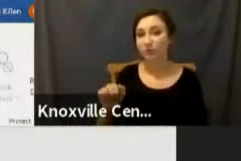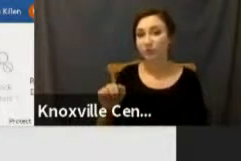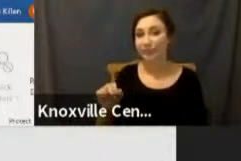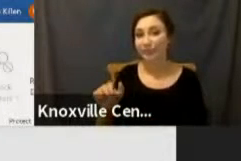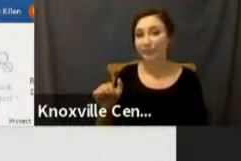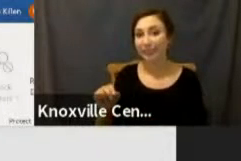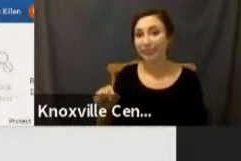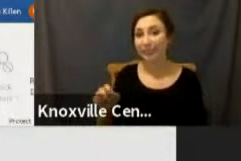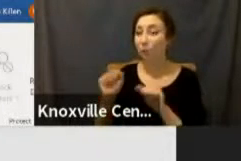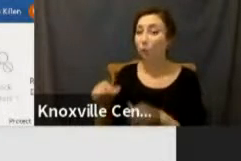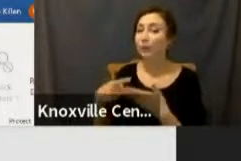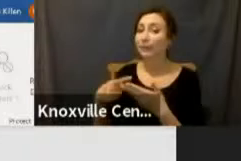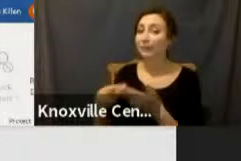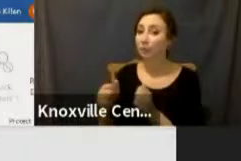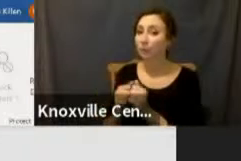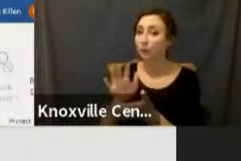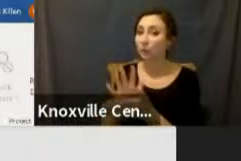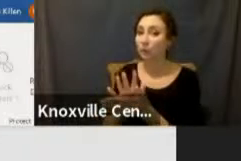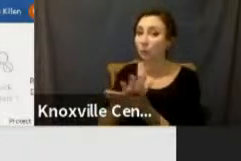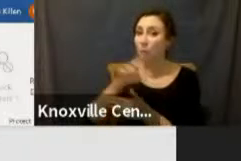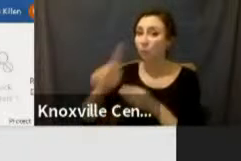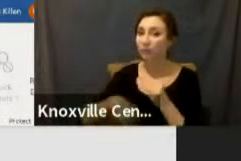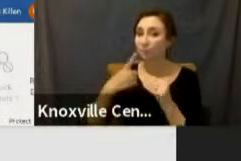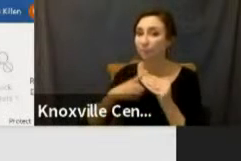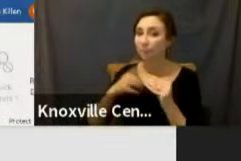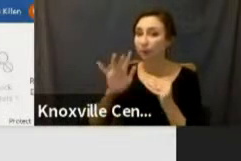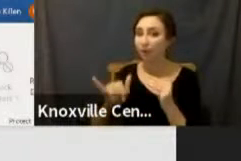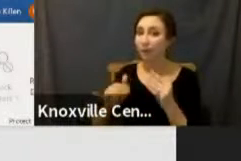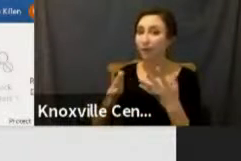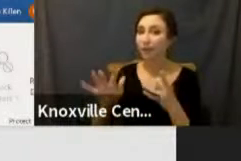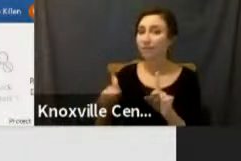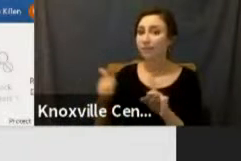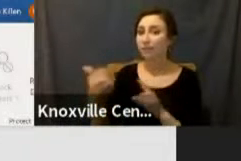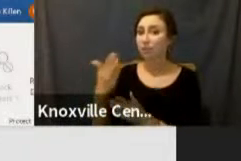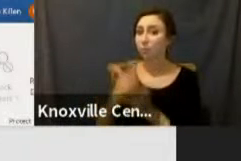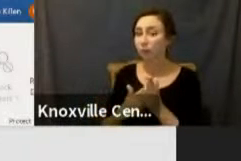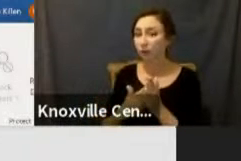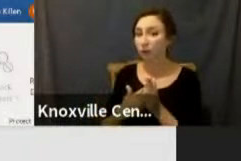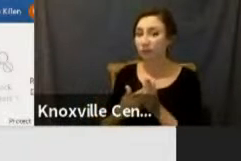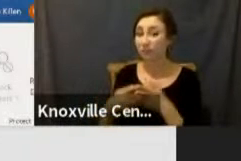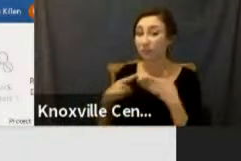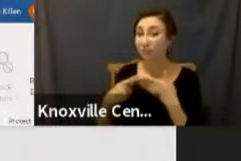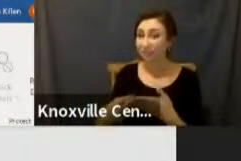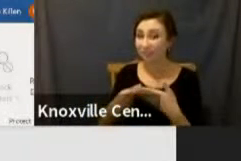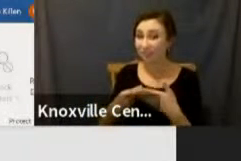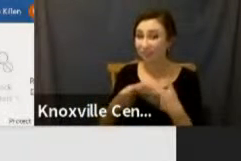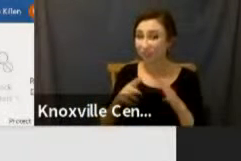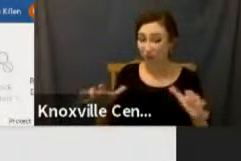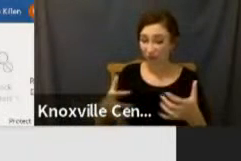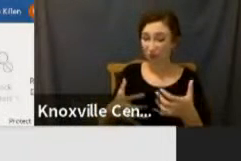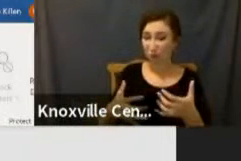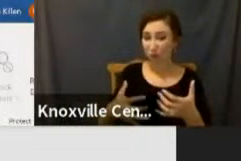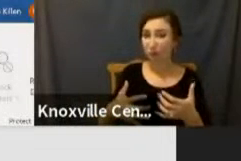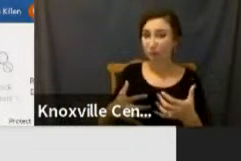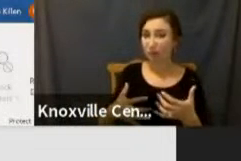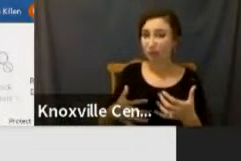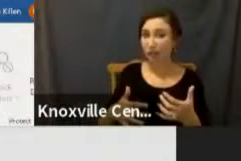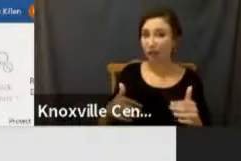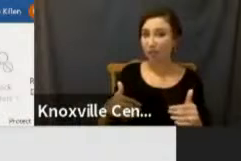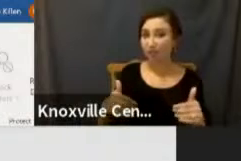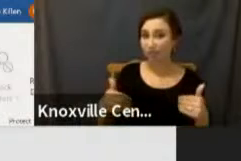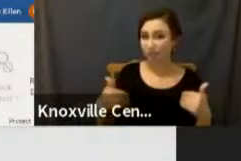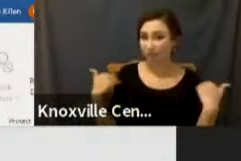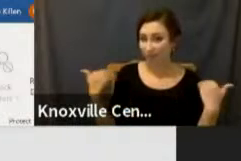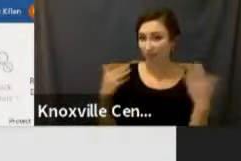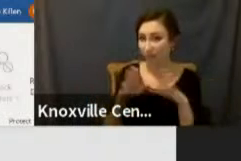the schools about that. But then the other side of that is you're also talking about a population of minors, and